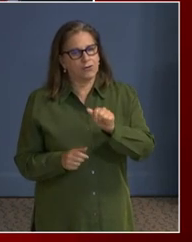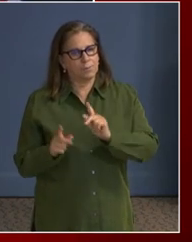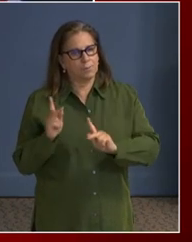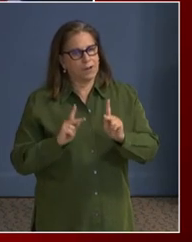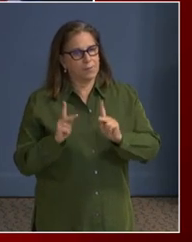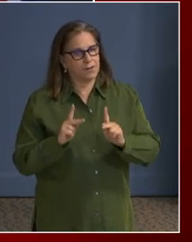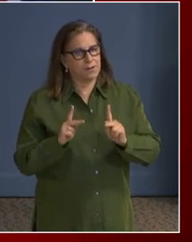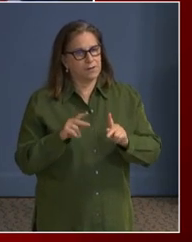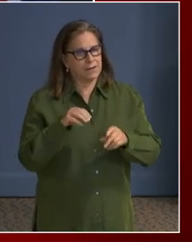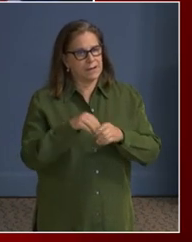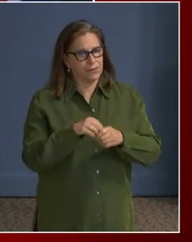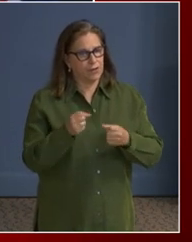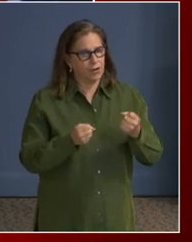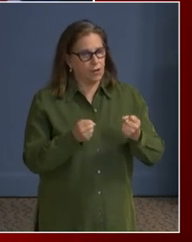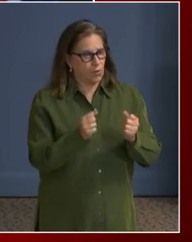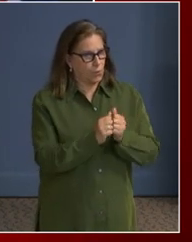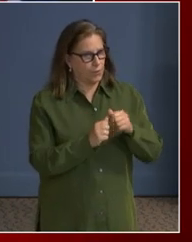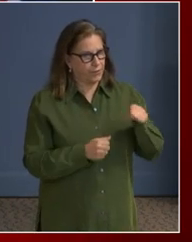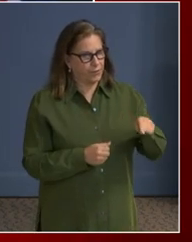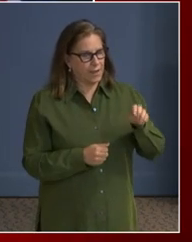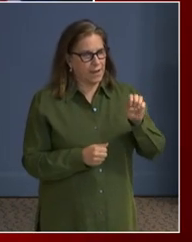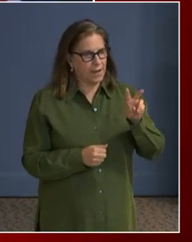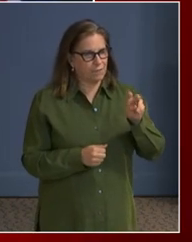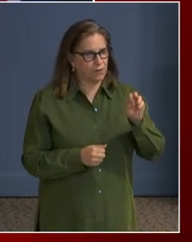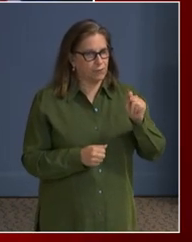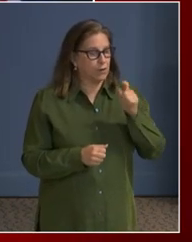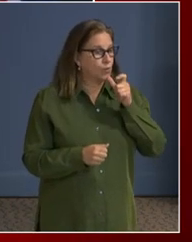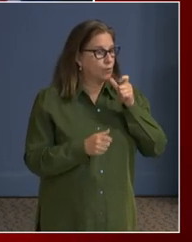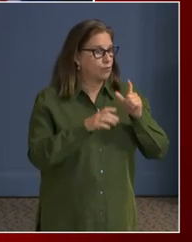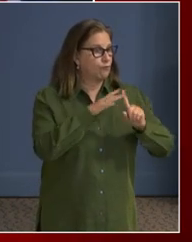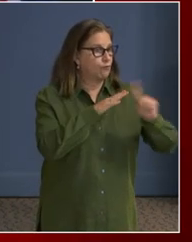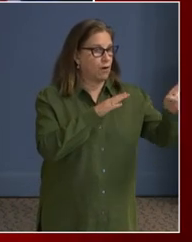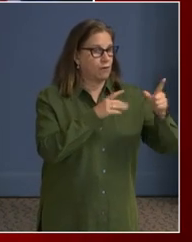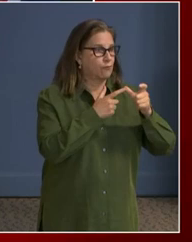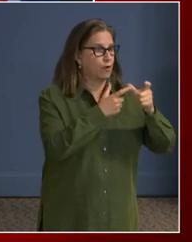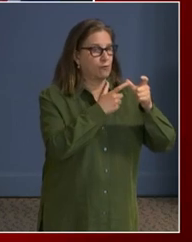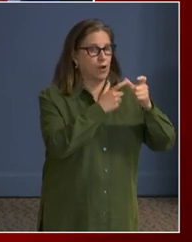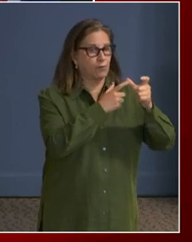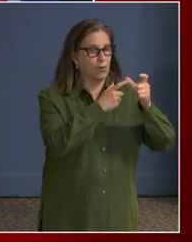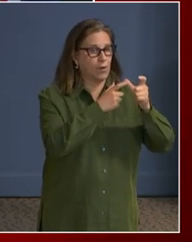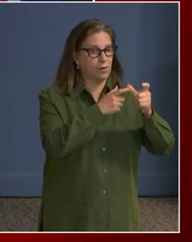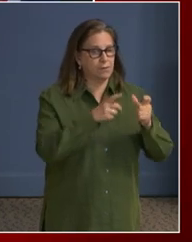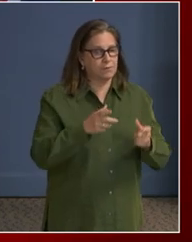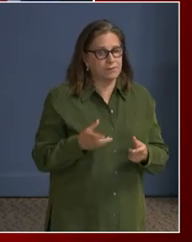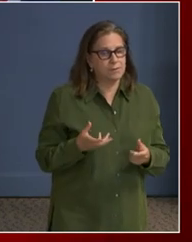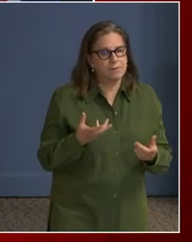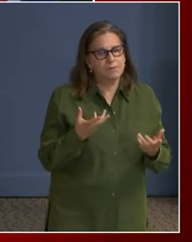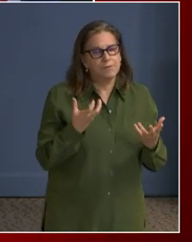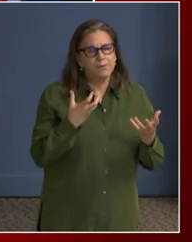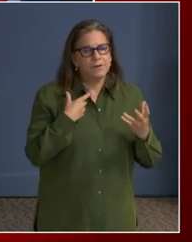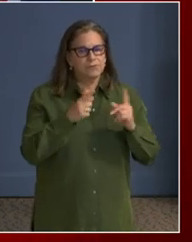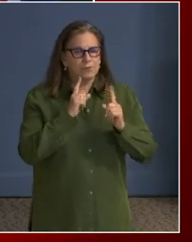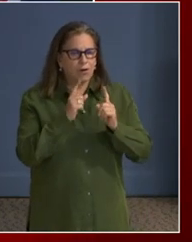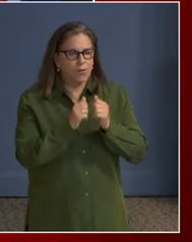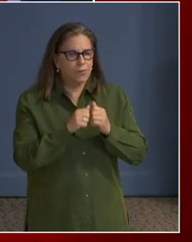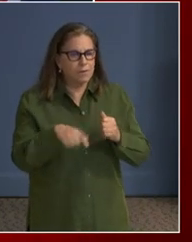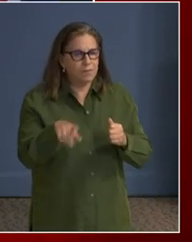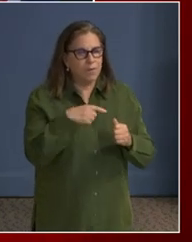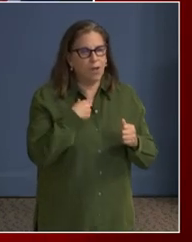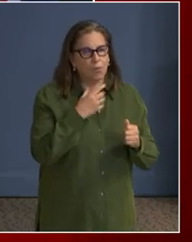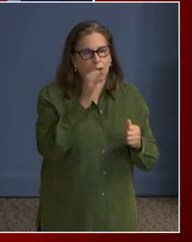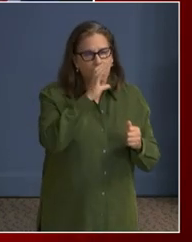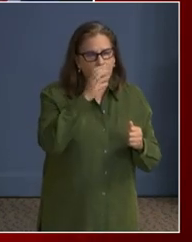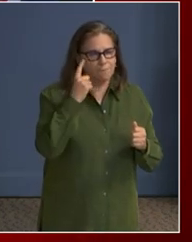him who fled on foot. So if those folks are out there, we'd like to speak to them. And in that case, we're looking for a red